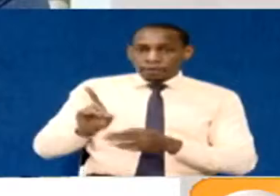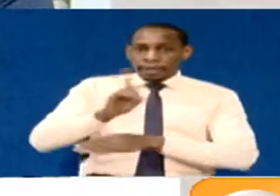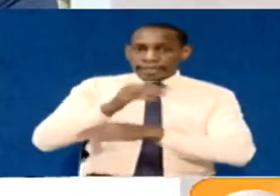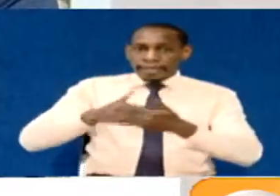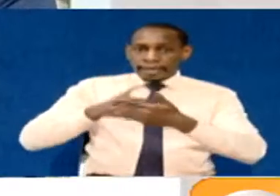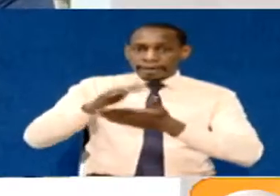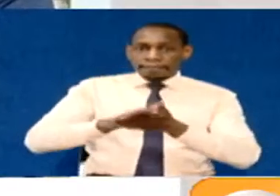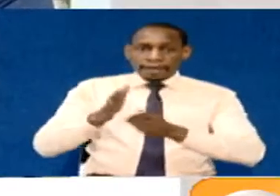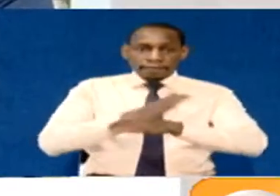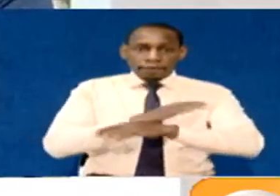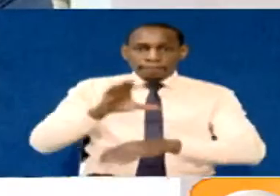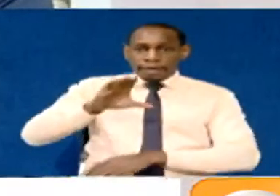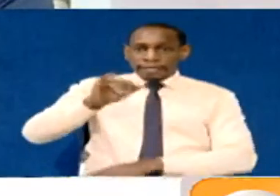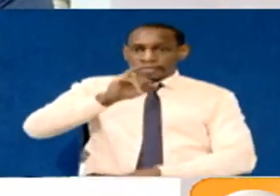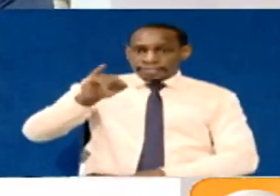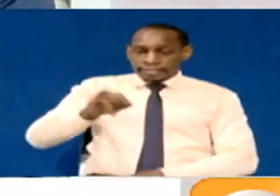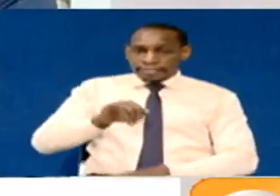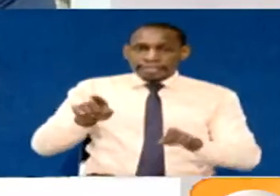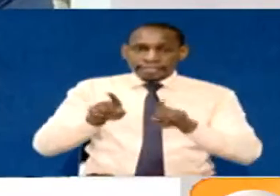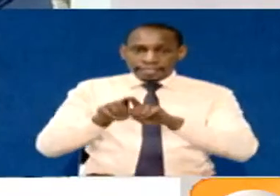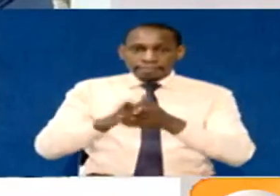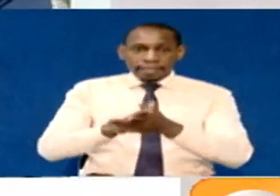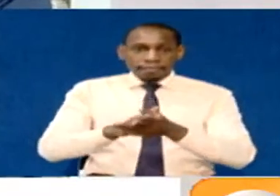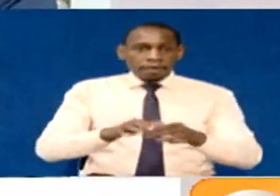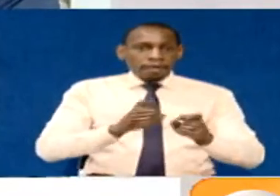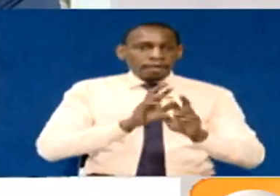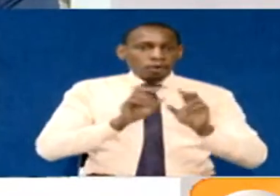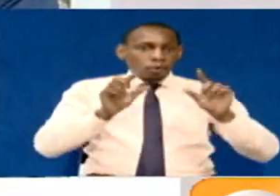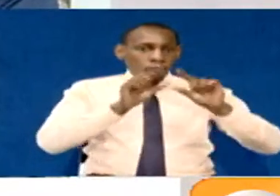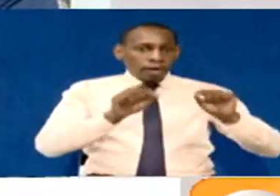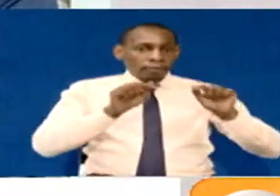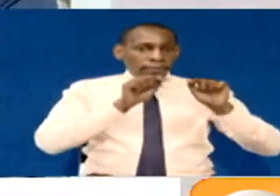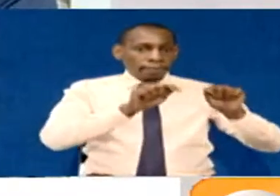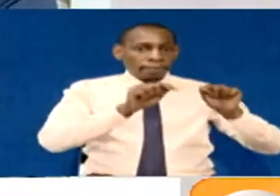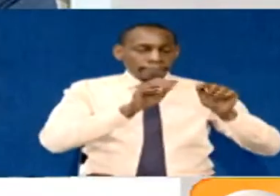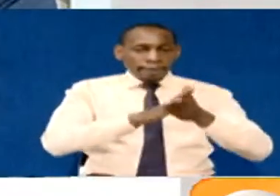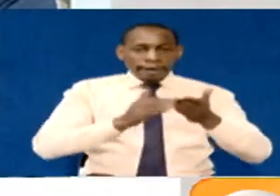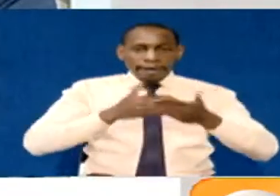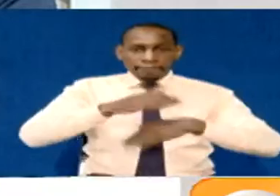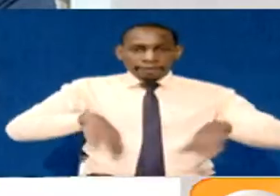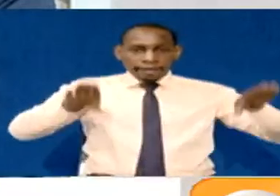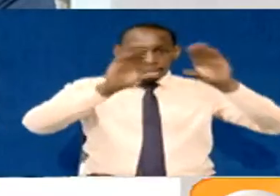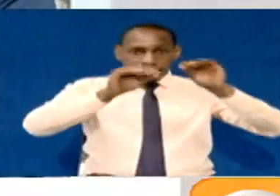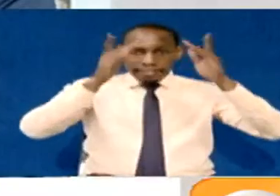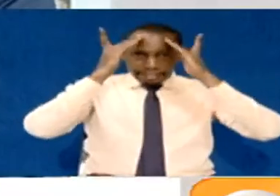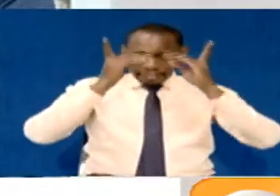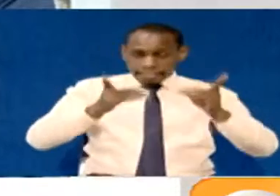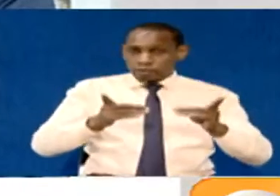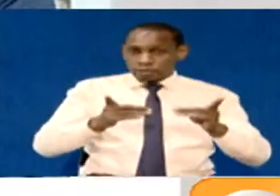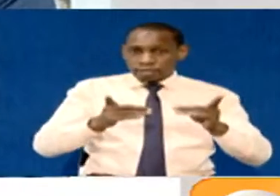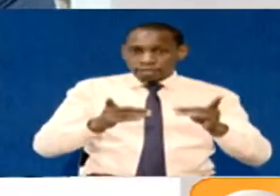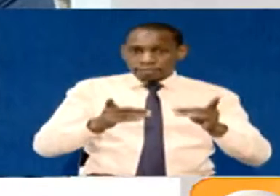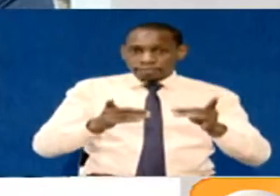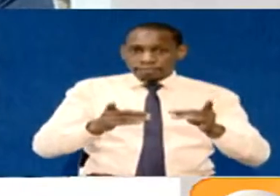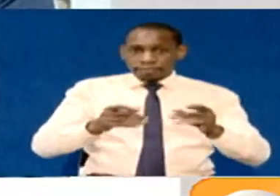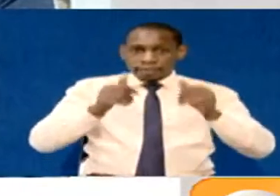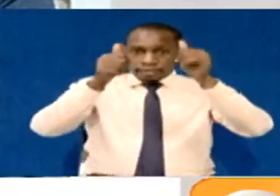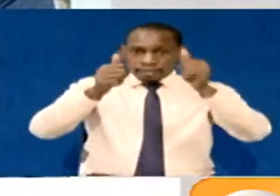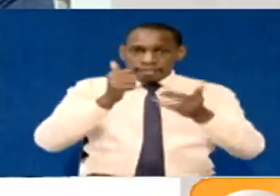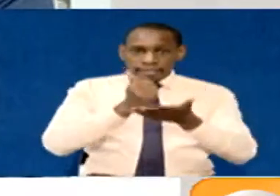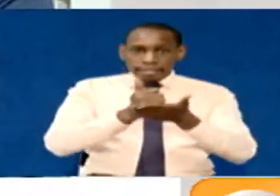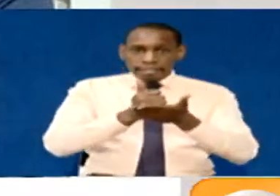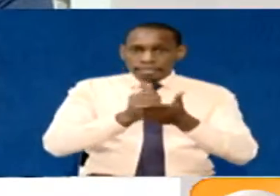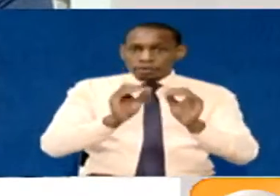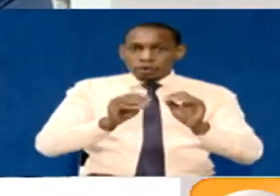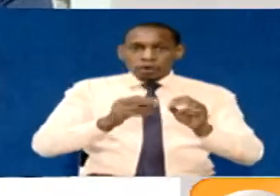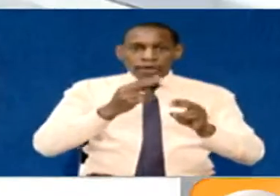had made similarly unflattering remarks following the president's decision not to gazette the names